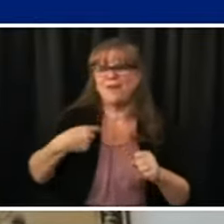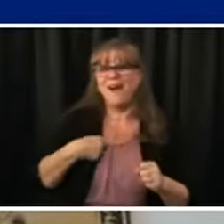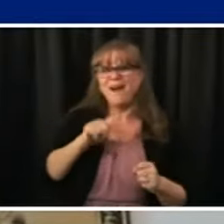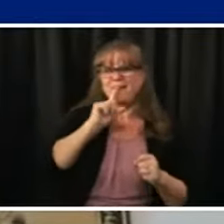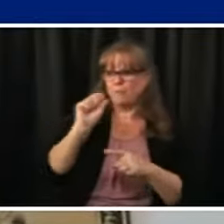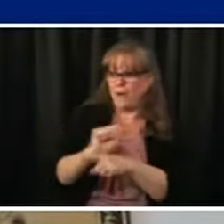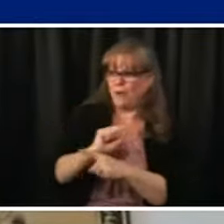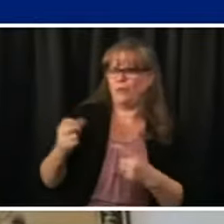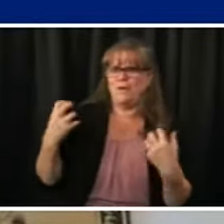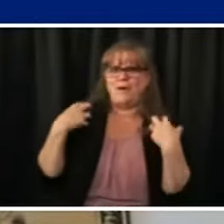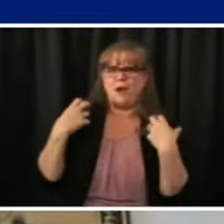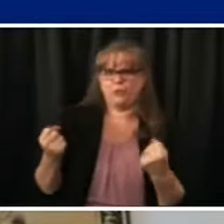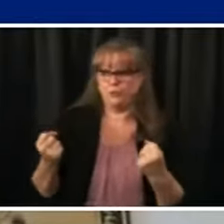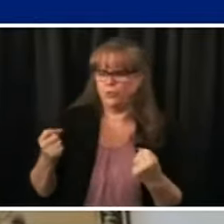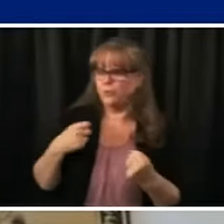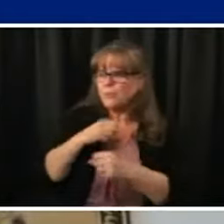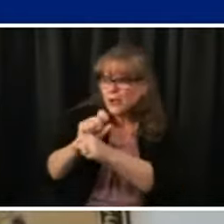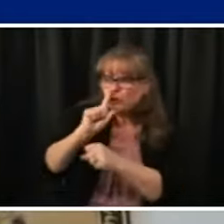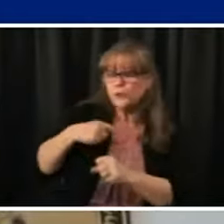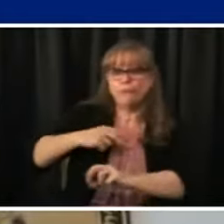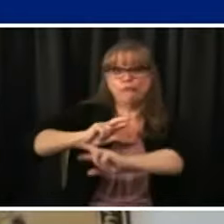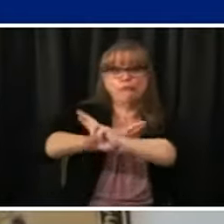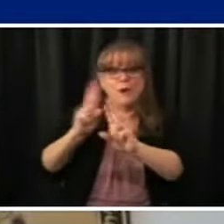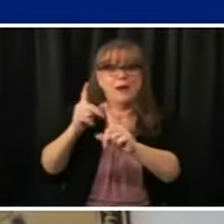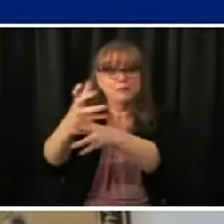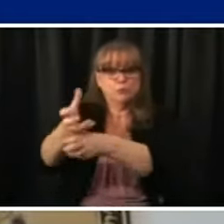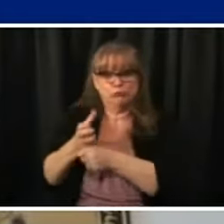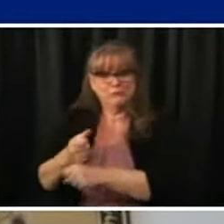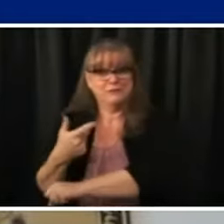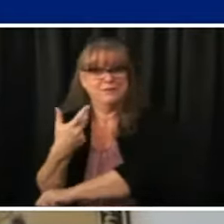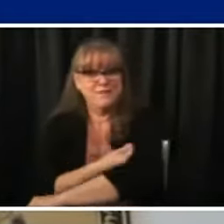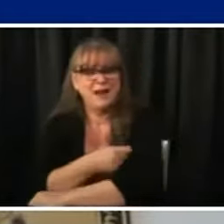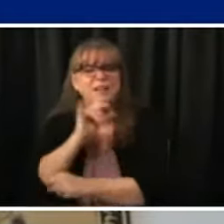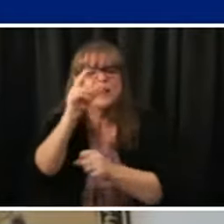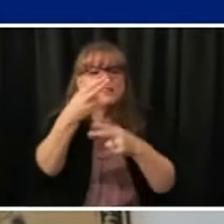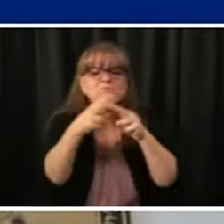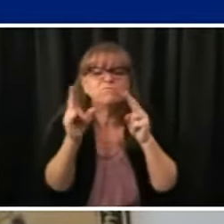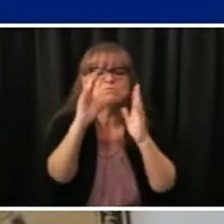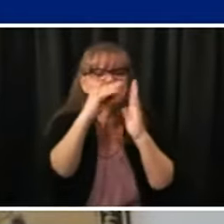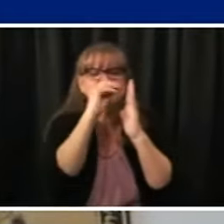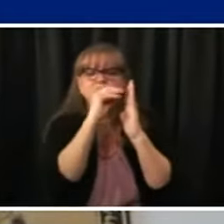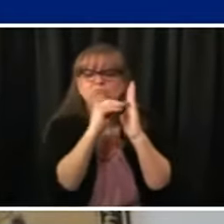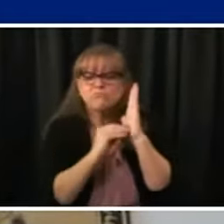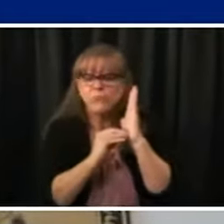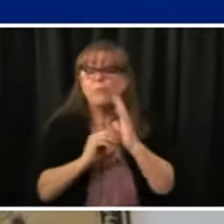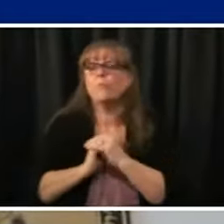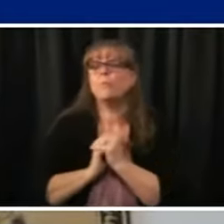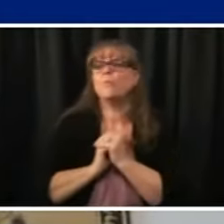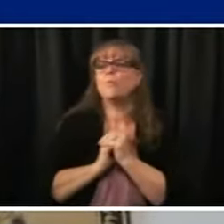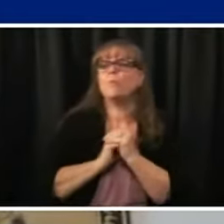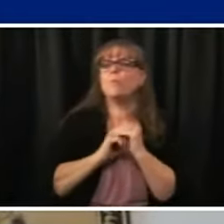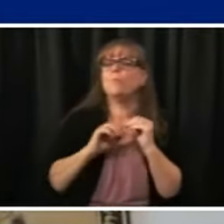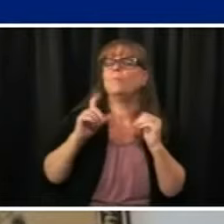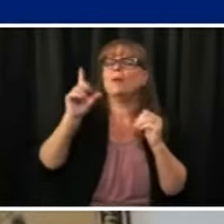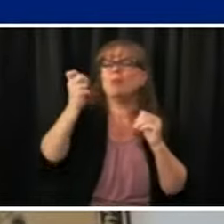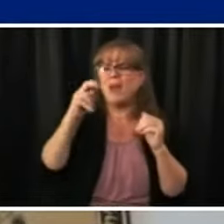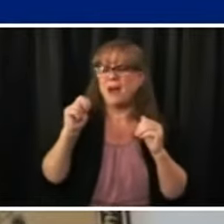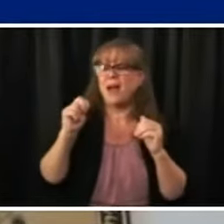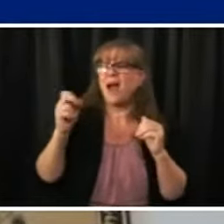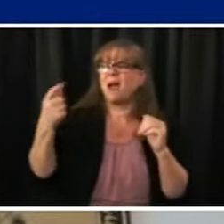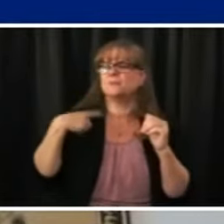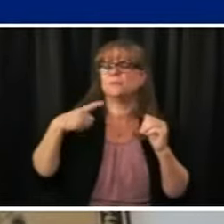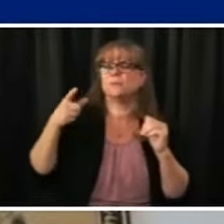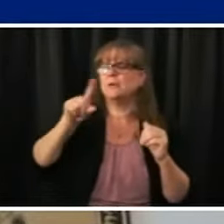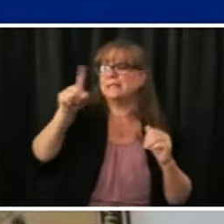to take the vaccine. The the information I was asked was my zip code and